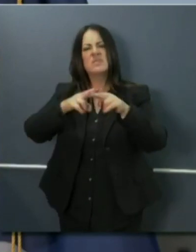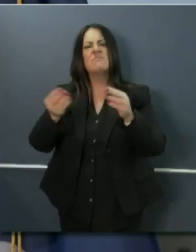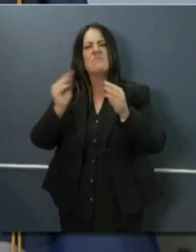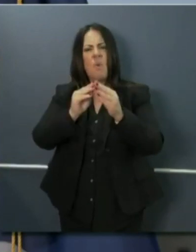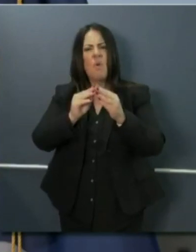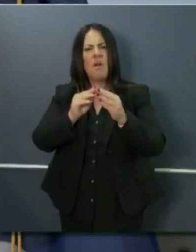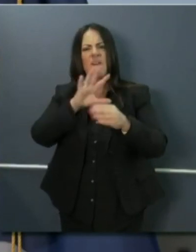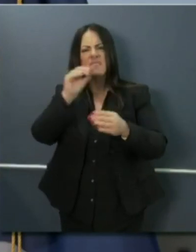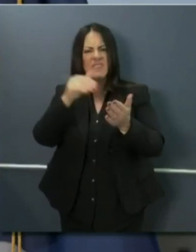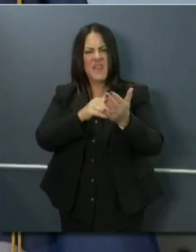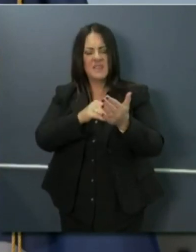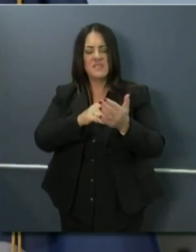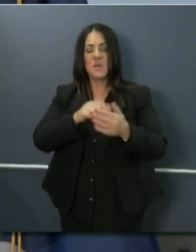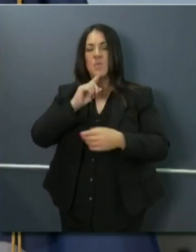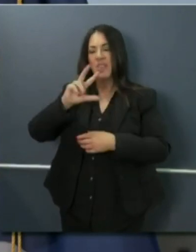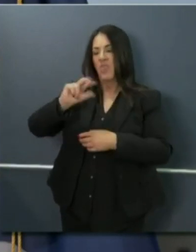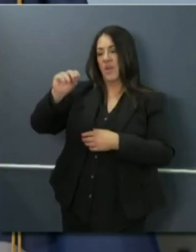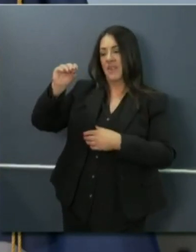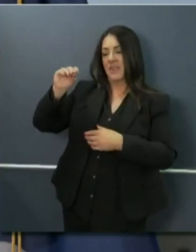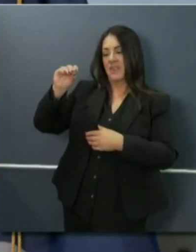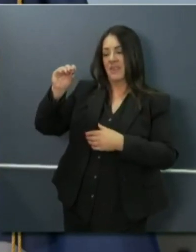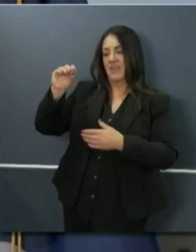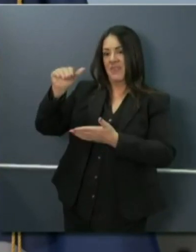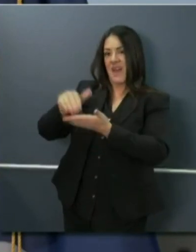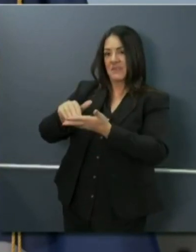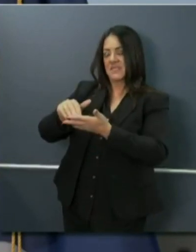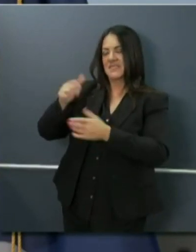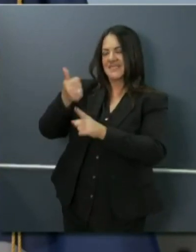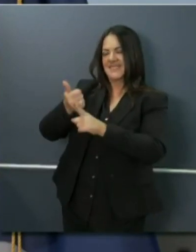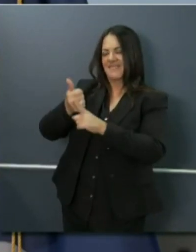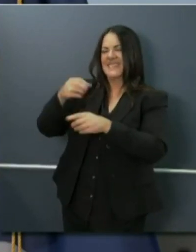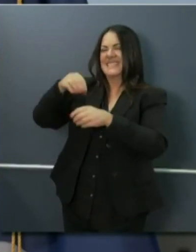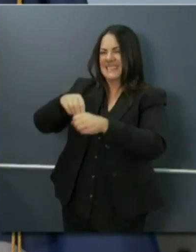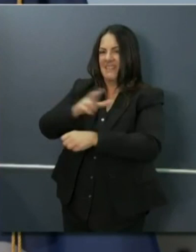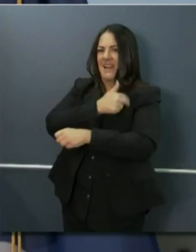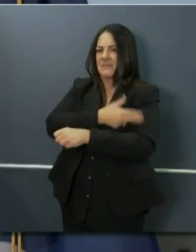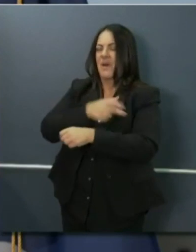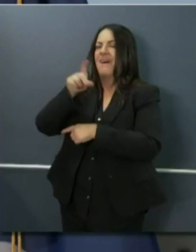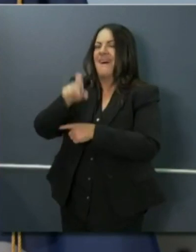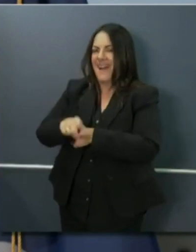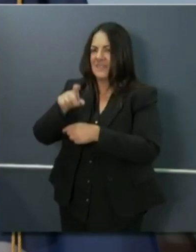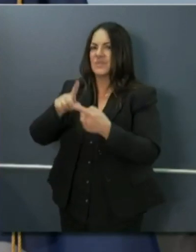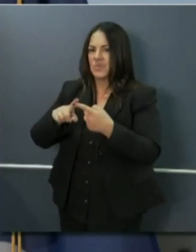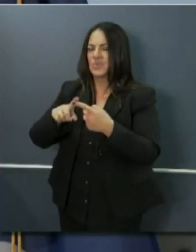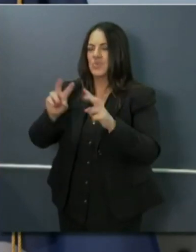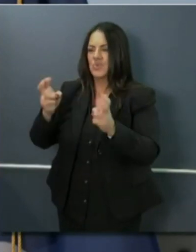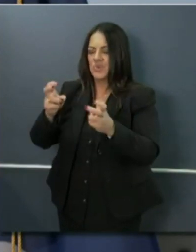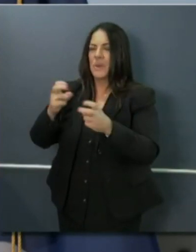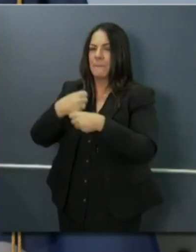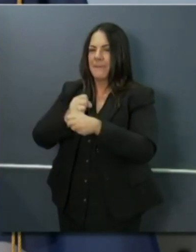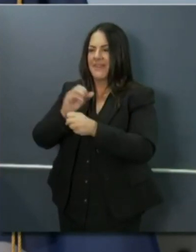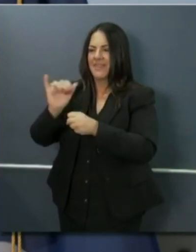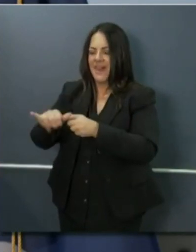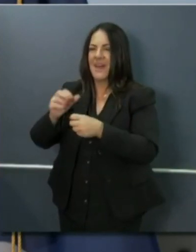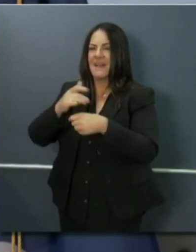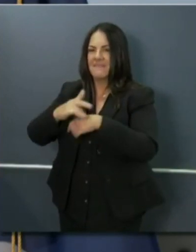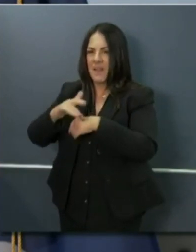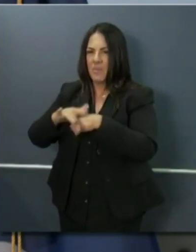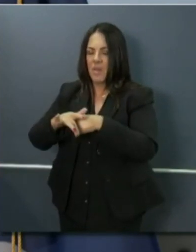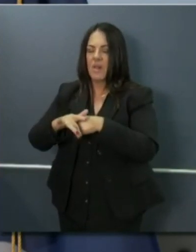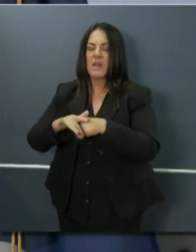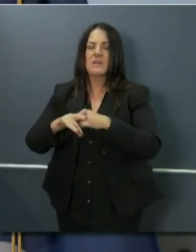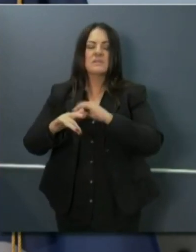those requirement within the hospital system themselves, which represents roughly a 40% surge. And so